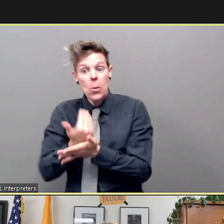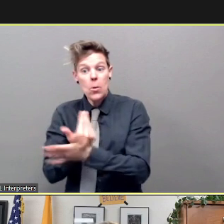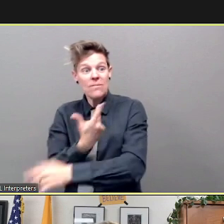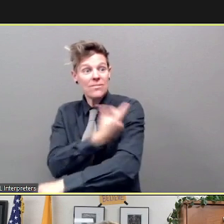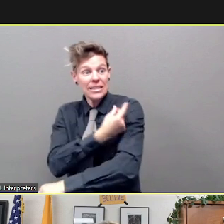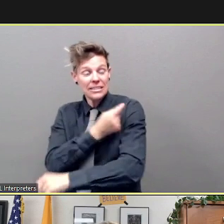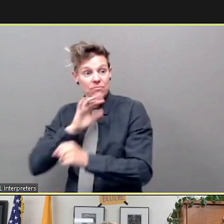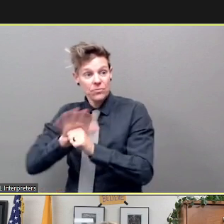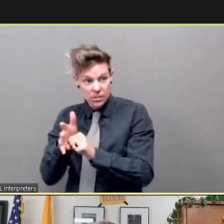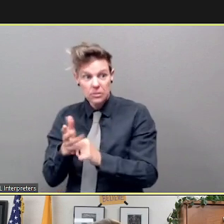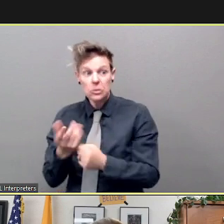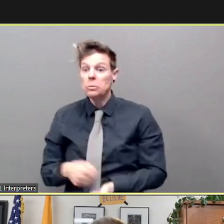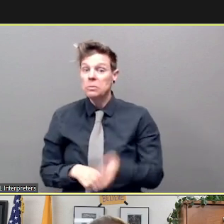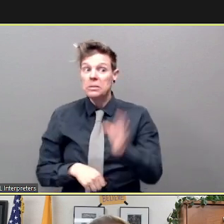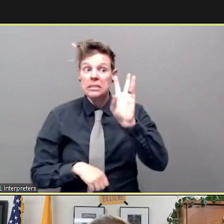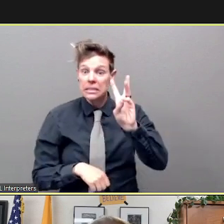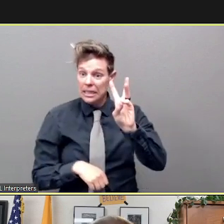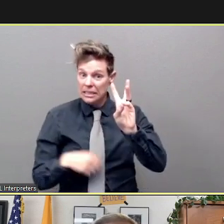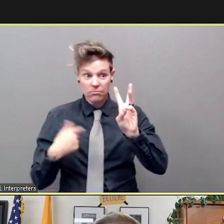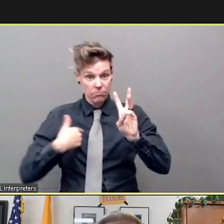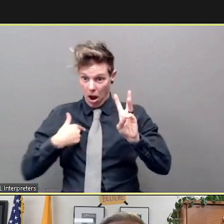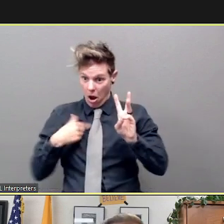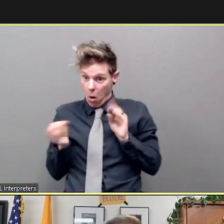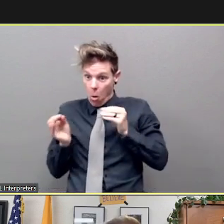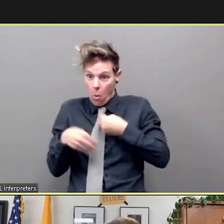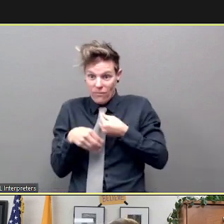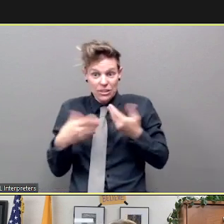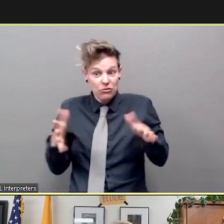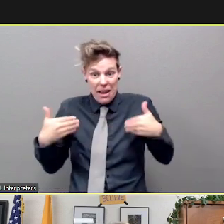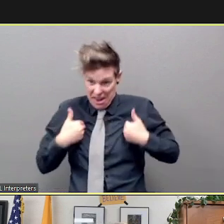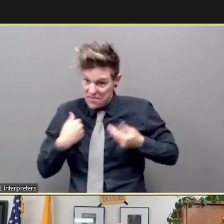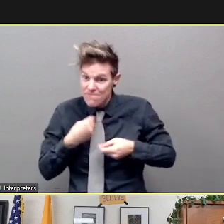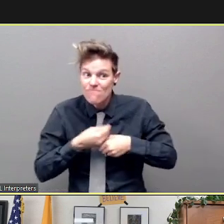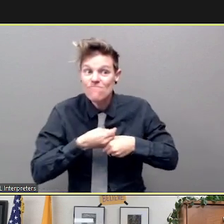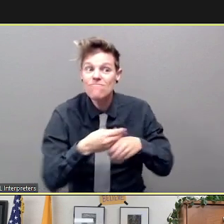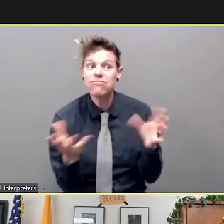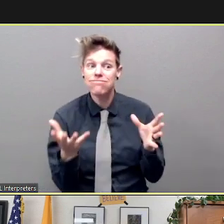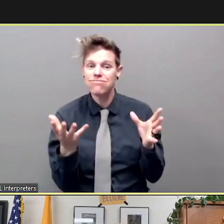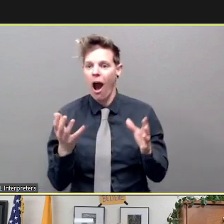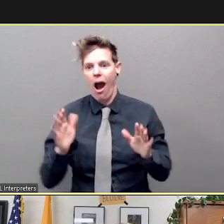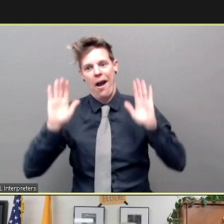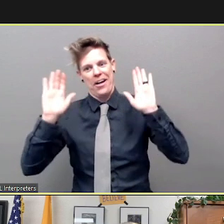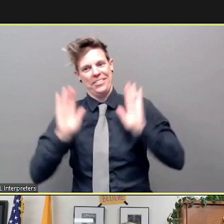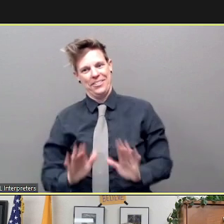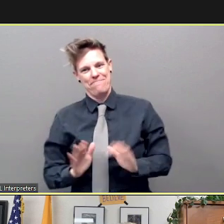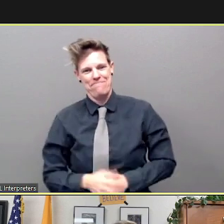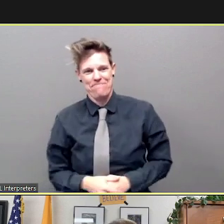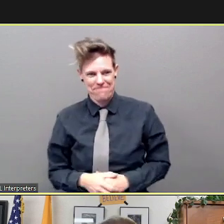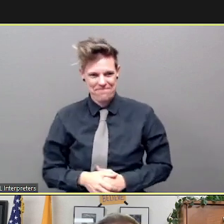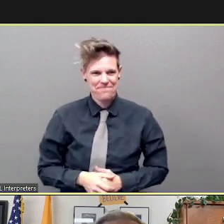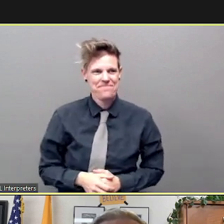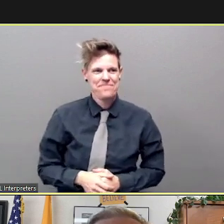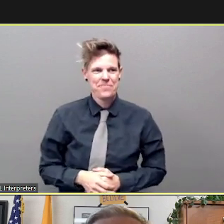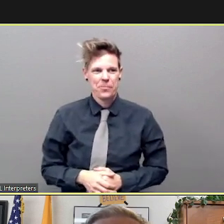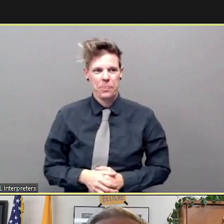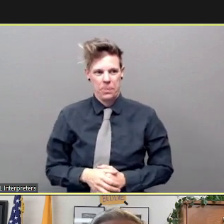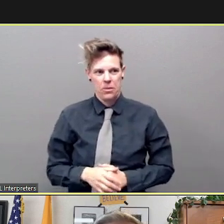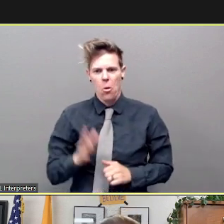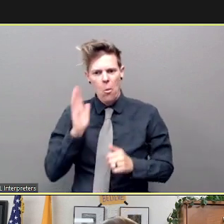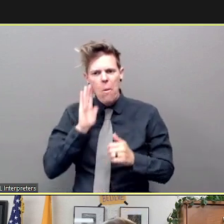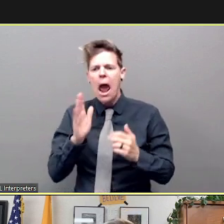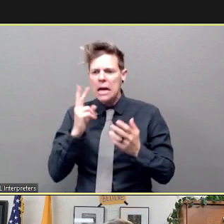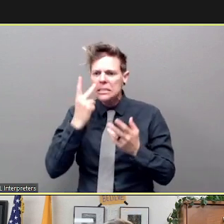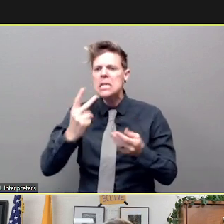on my schedule, the booster right in the office. And so that's where this will all be evolving. And you can get it at your primary